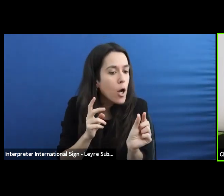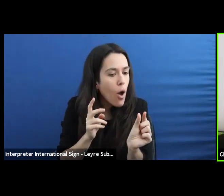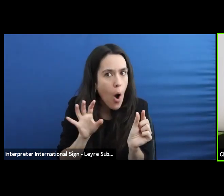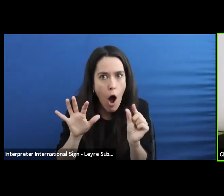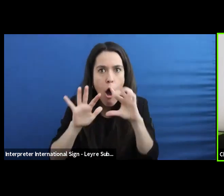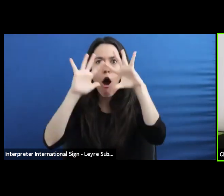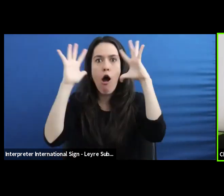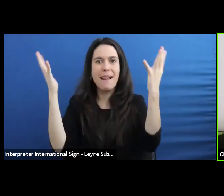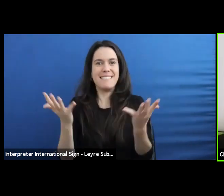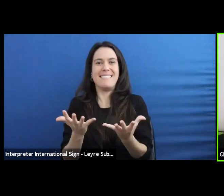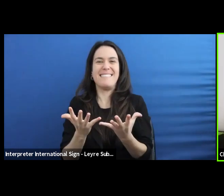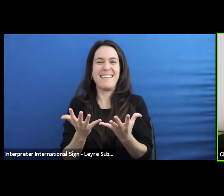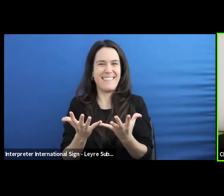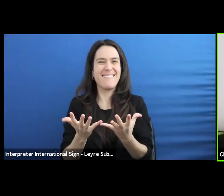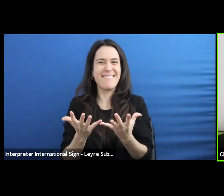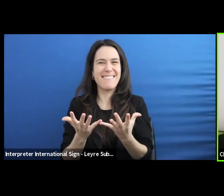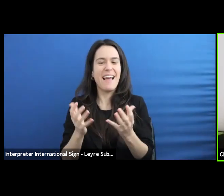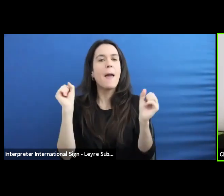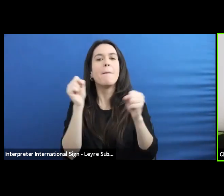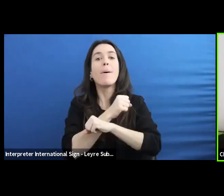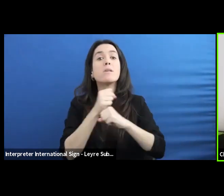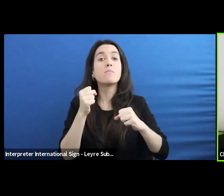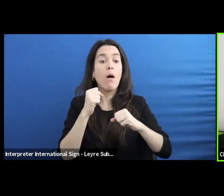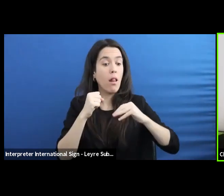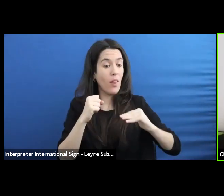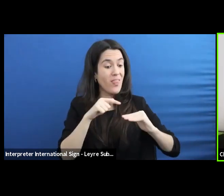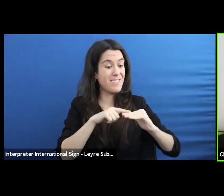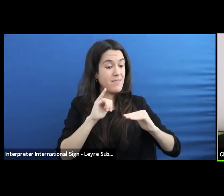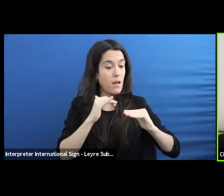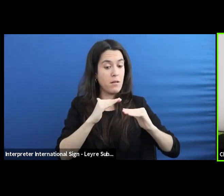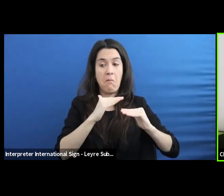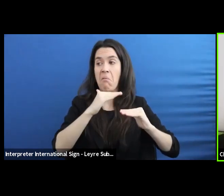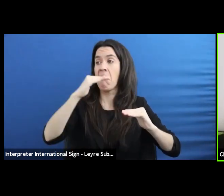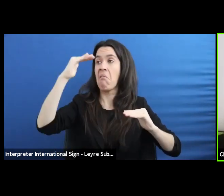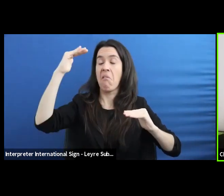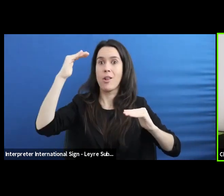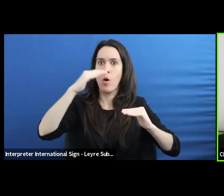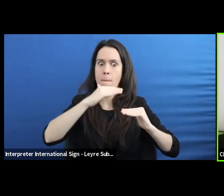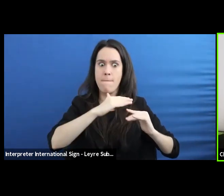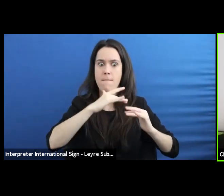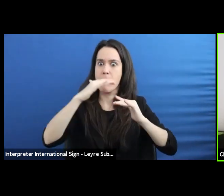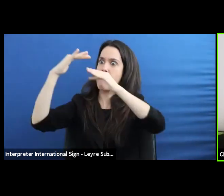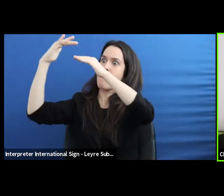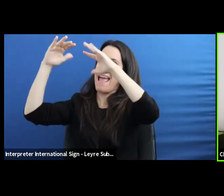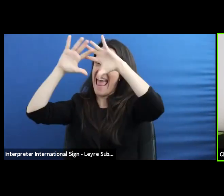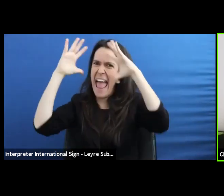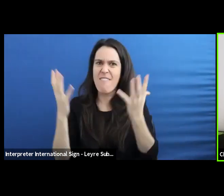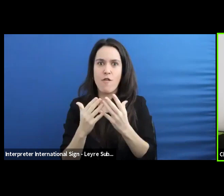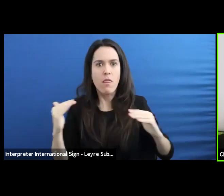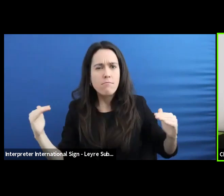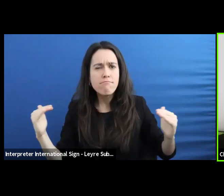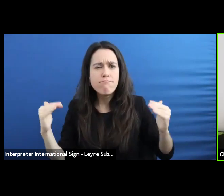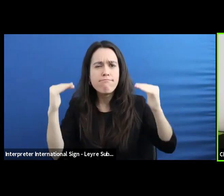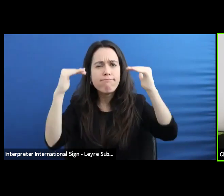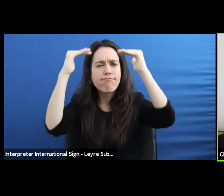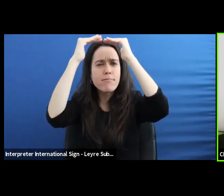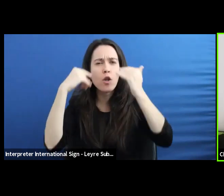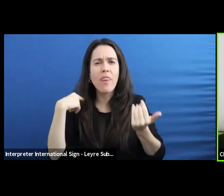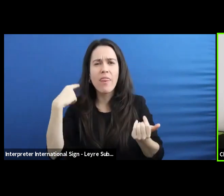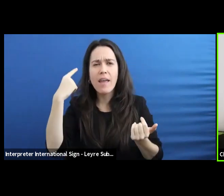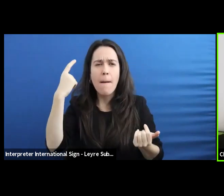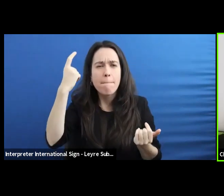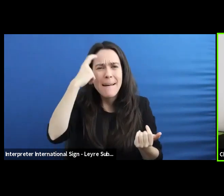work at one level and not at all the others. So we were discussing earlier about whether, you know, attitudes and mentalities and